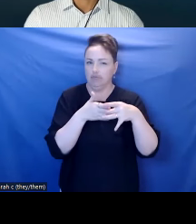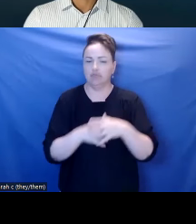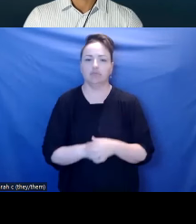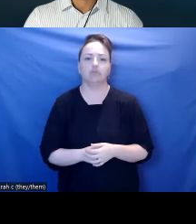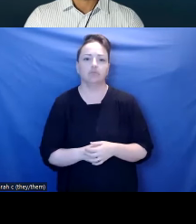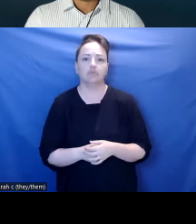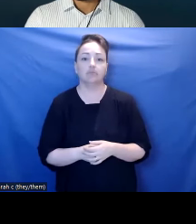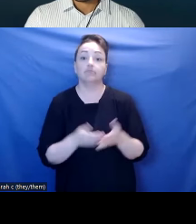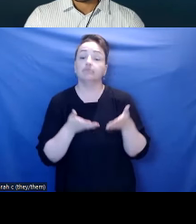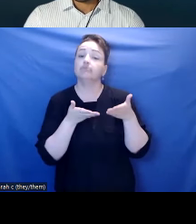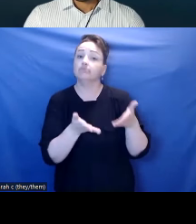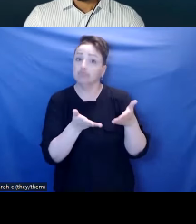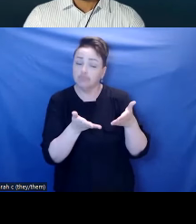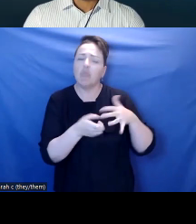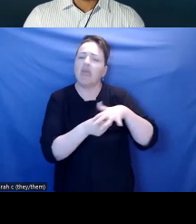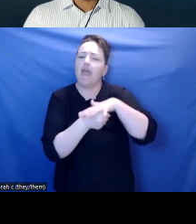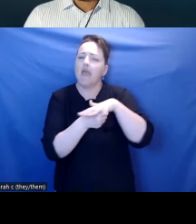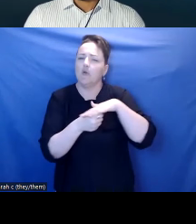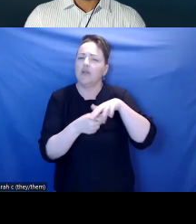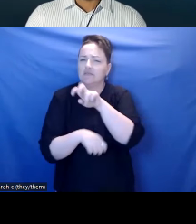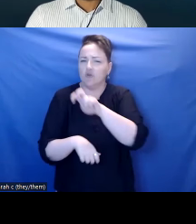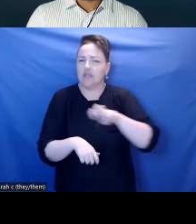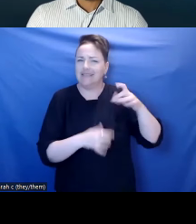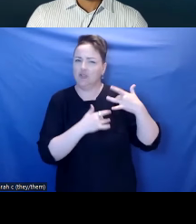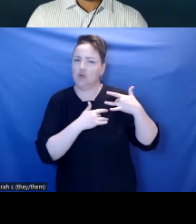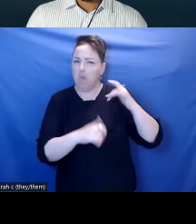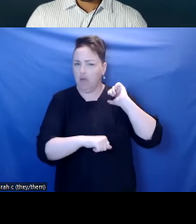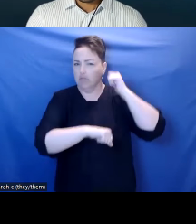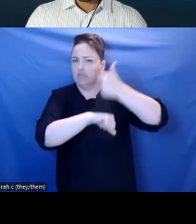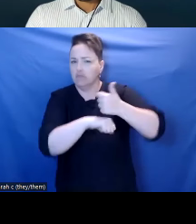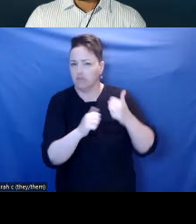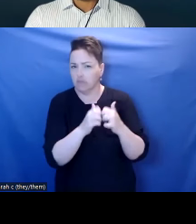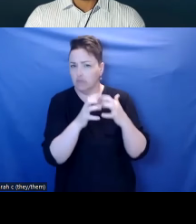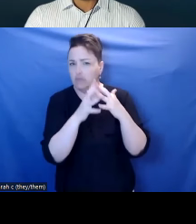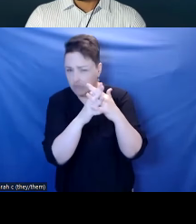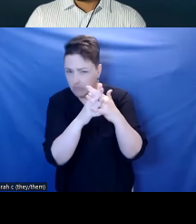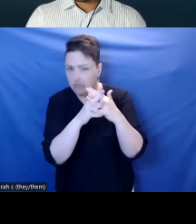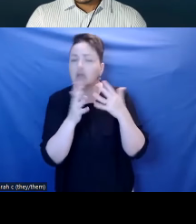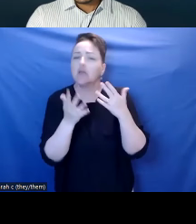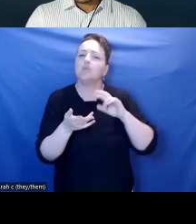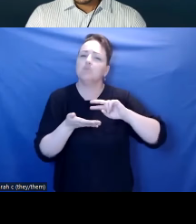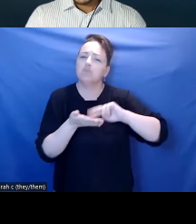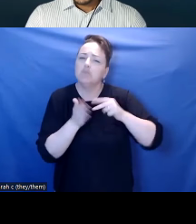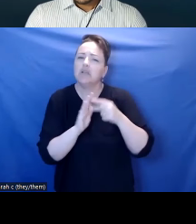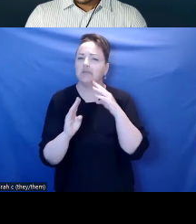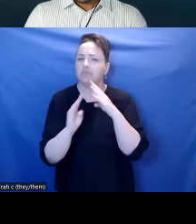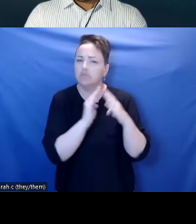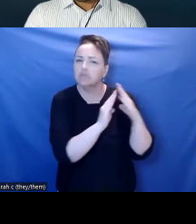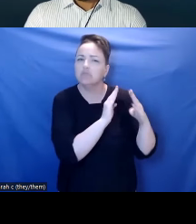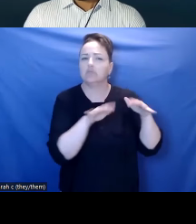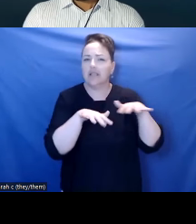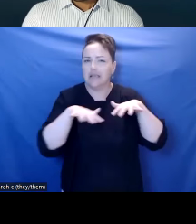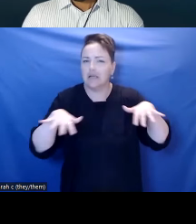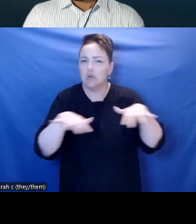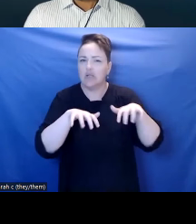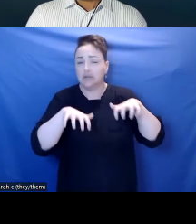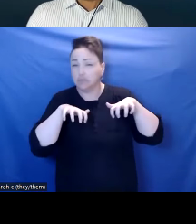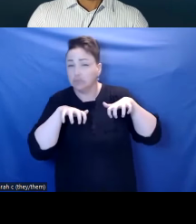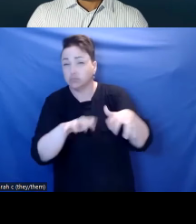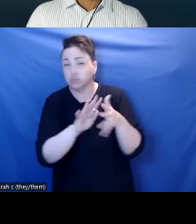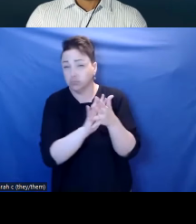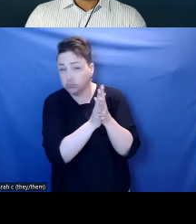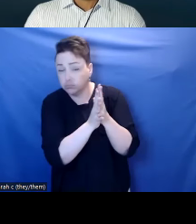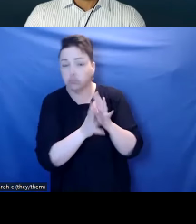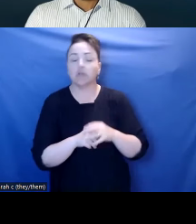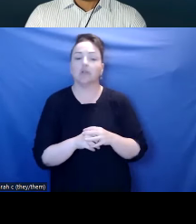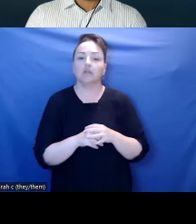located in areas of transition between denser urban centers and low density residential. And higher density projects on